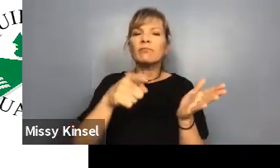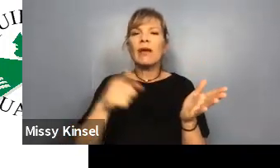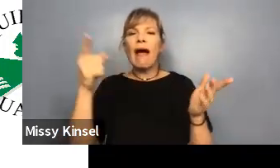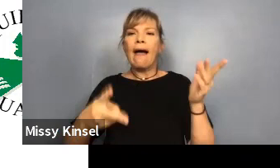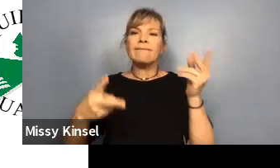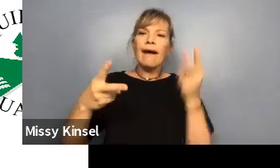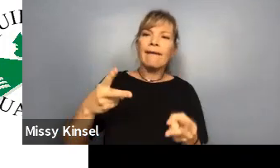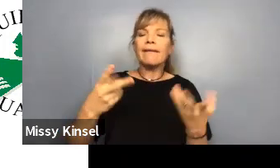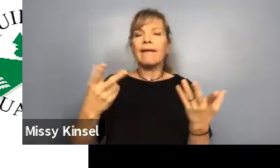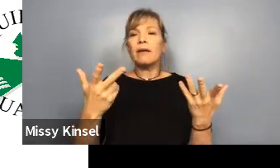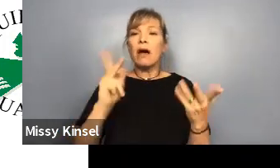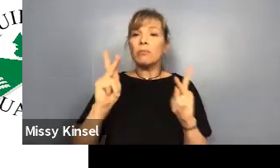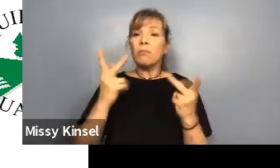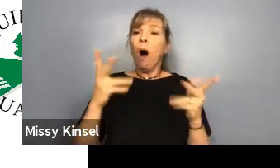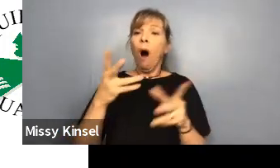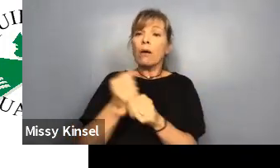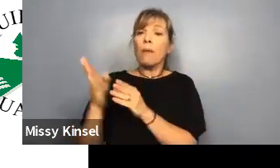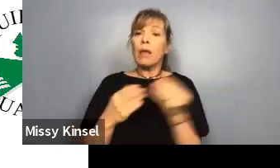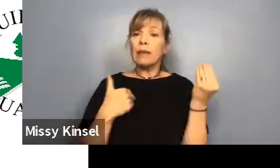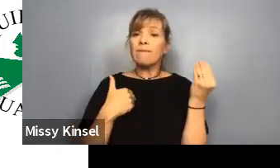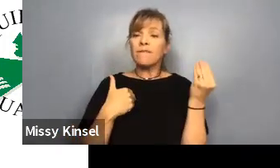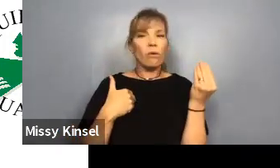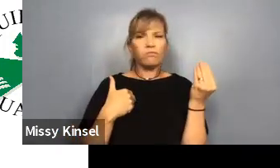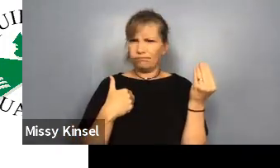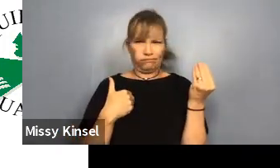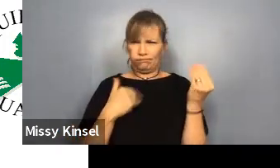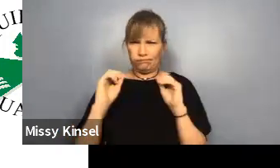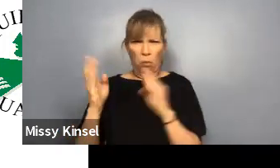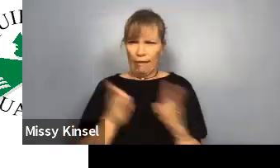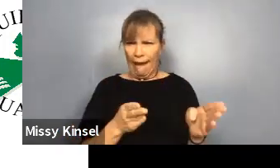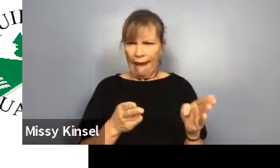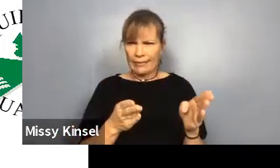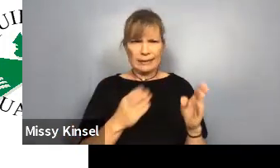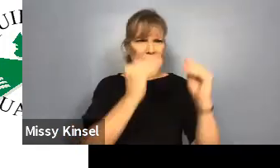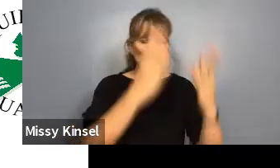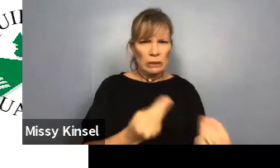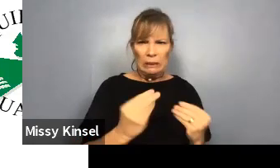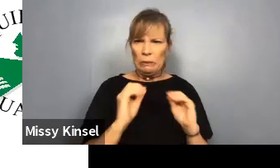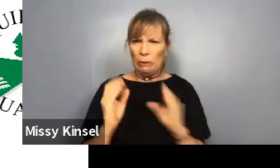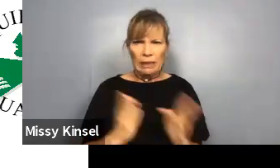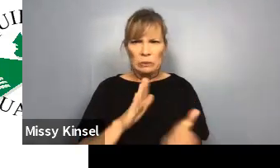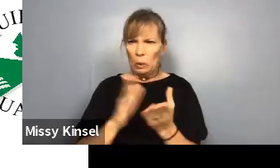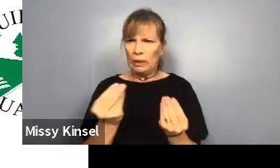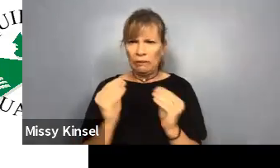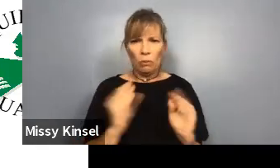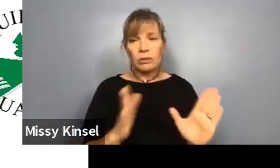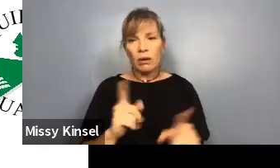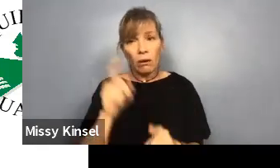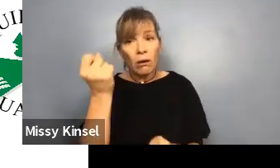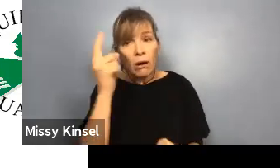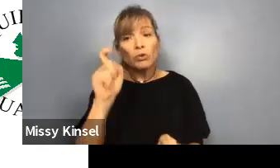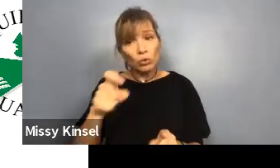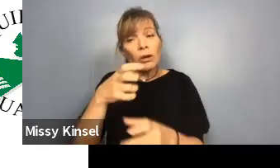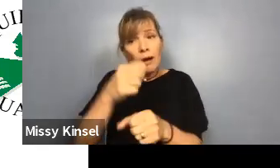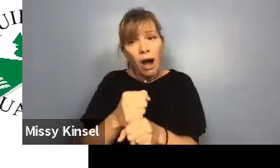half people have either gotten plans or not gotten plans from the school or the teacher. And you should have gotten a remote